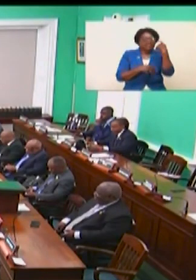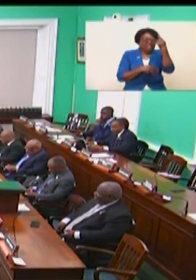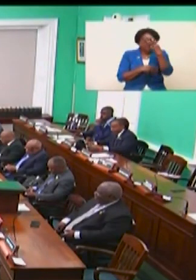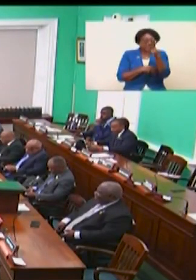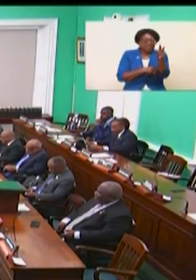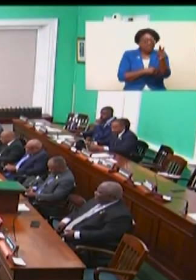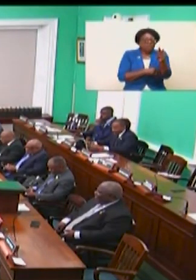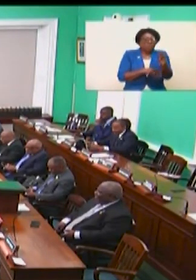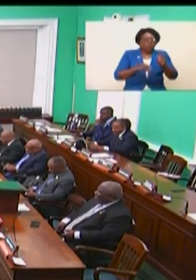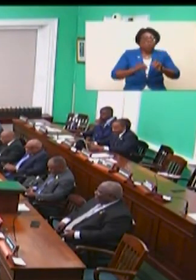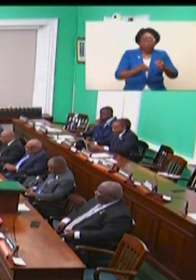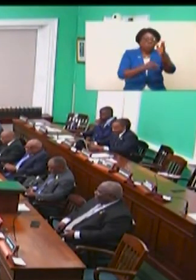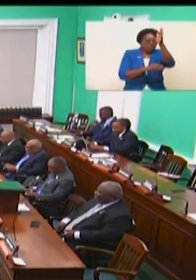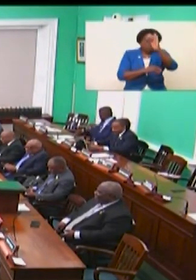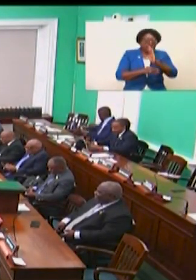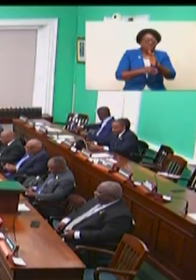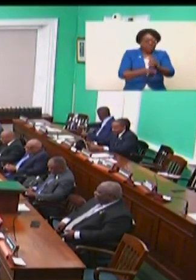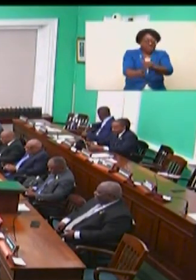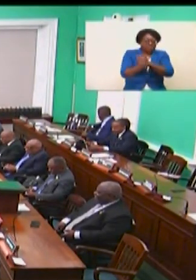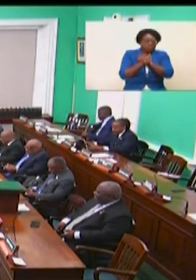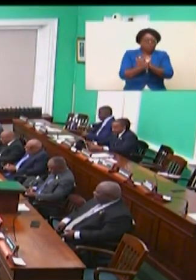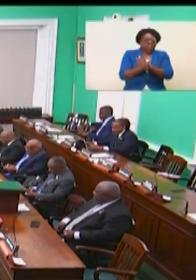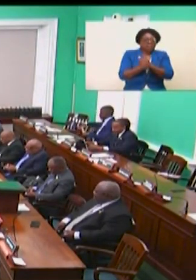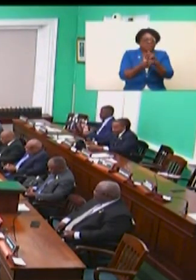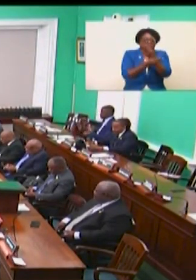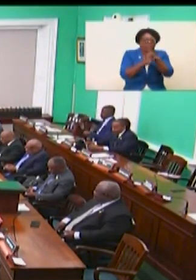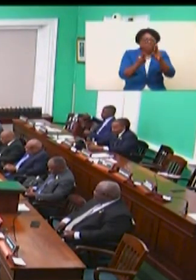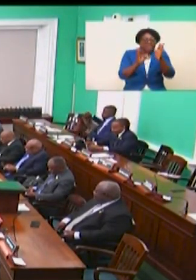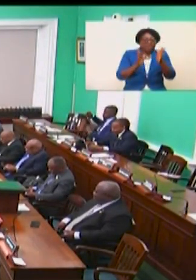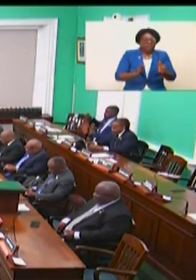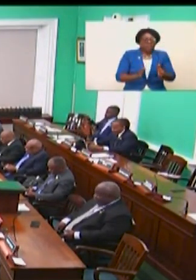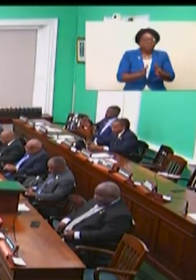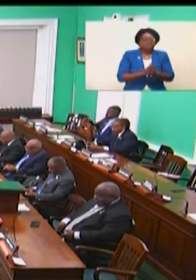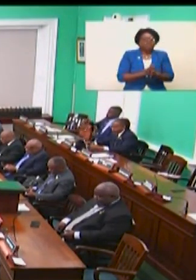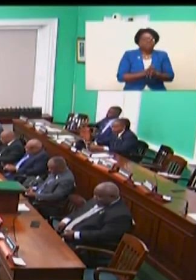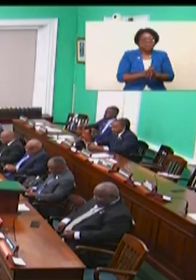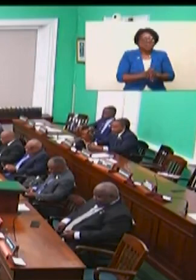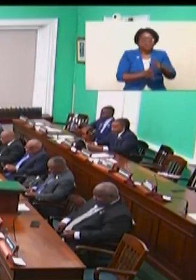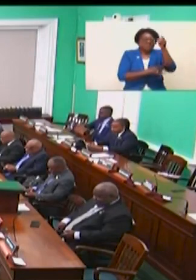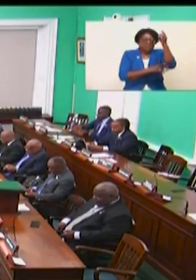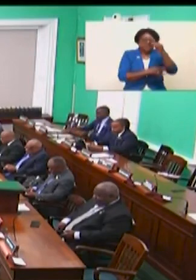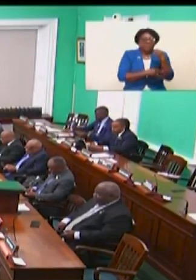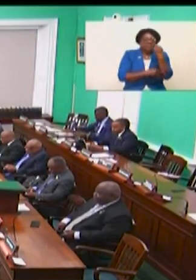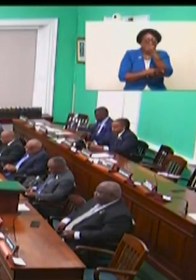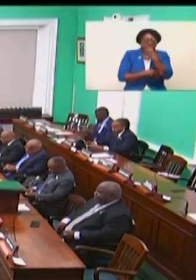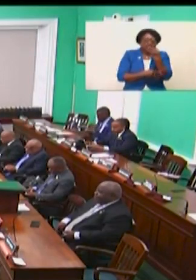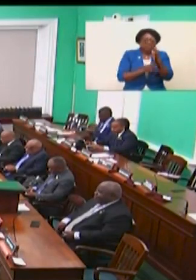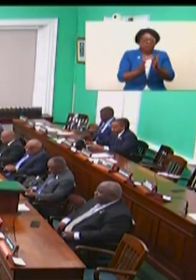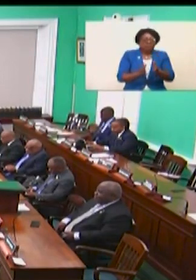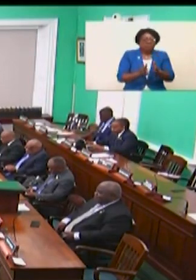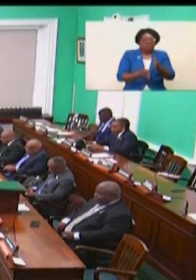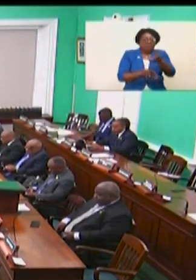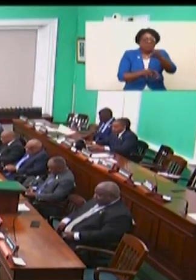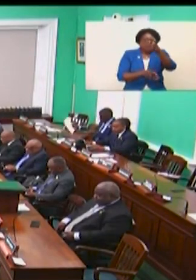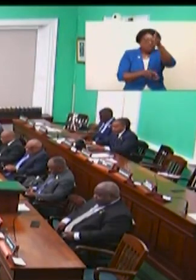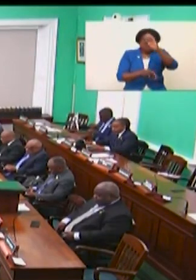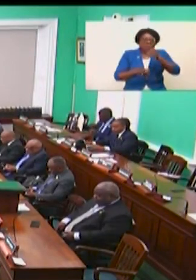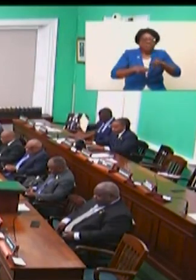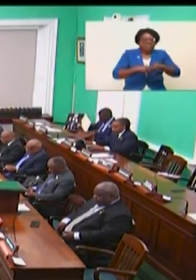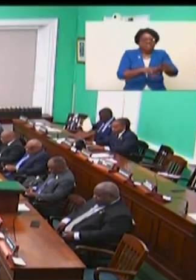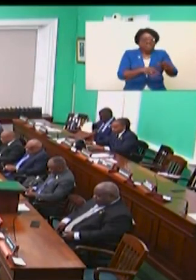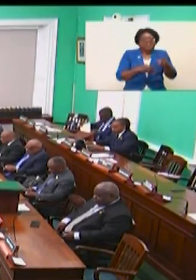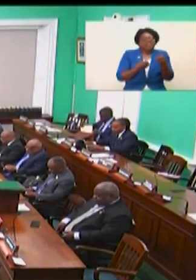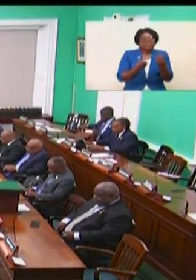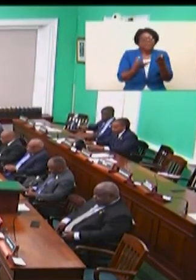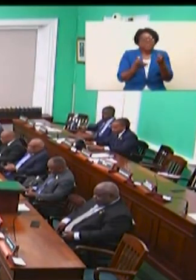God, my strength and my redeemer. Mr. Deputy Speaker, God sends many persons